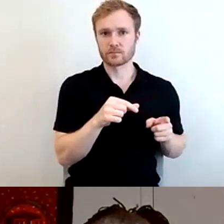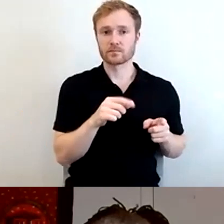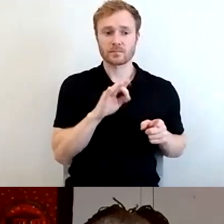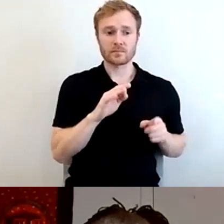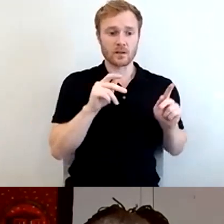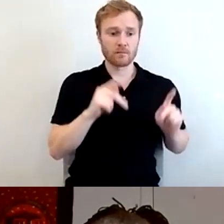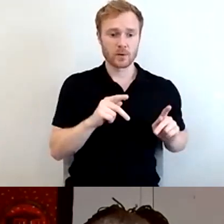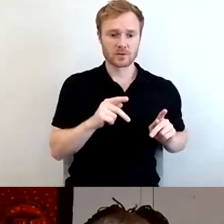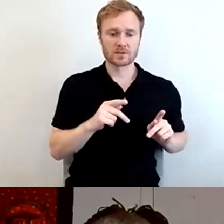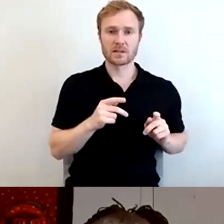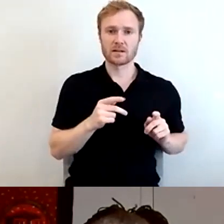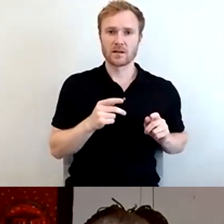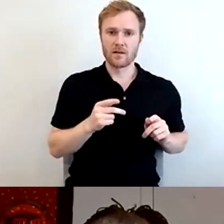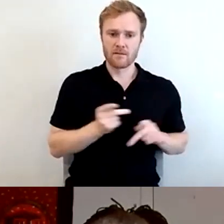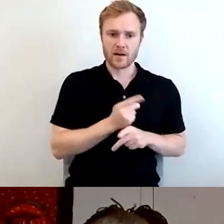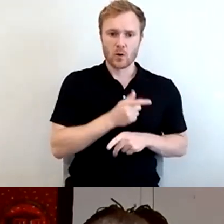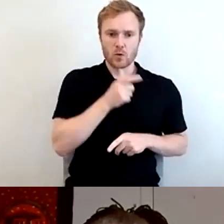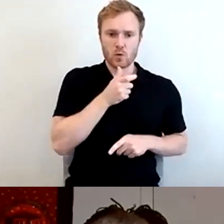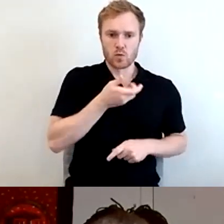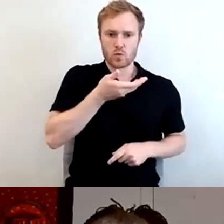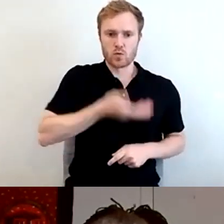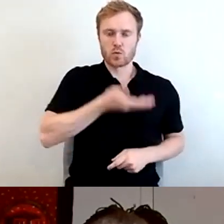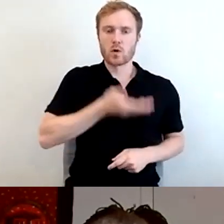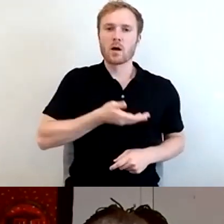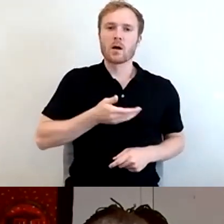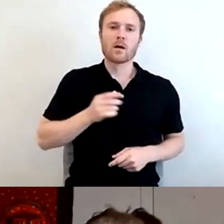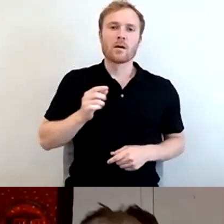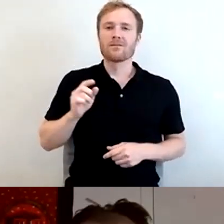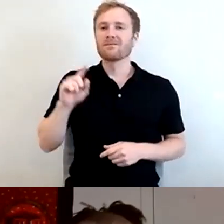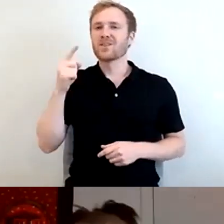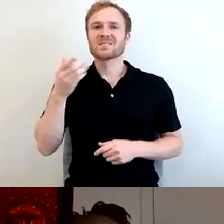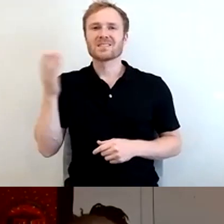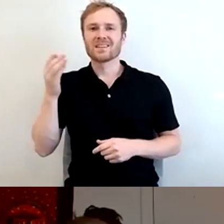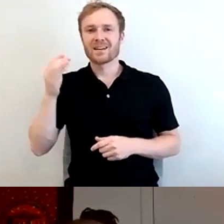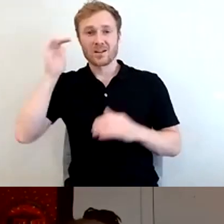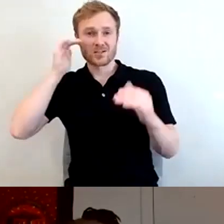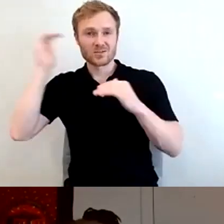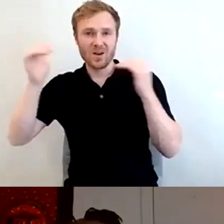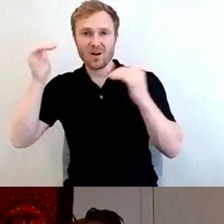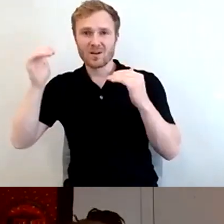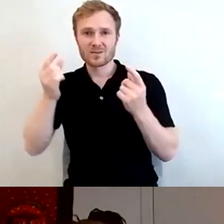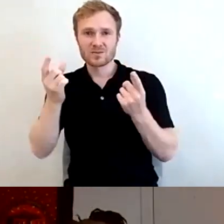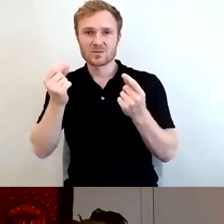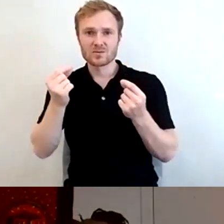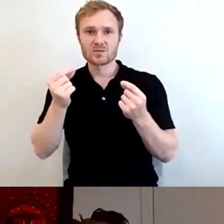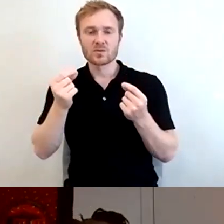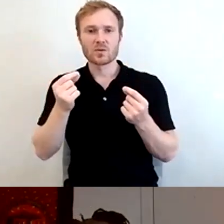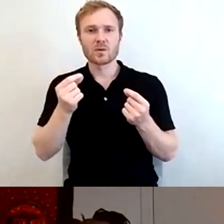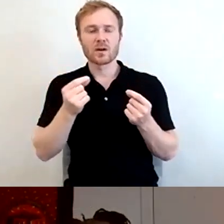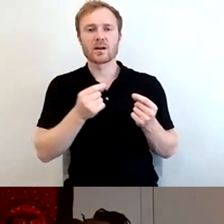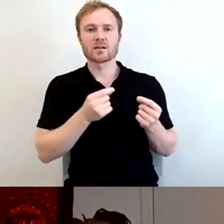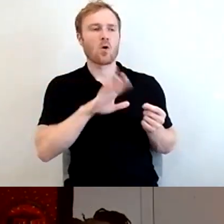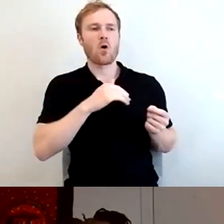adults can do in their life is to dismiss their exploration, and it is something